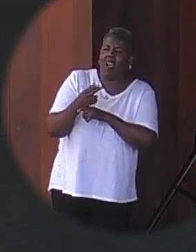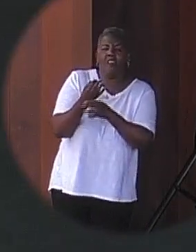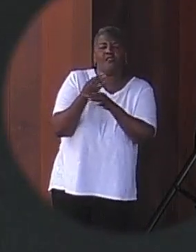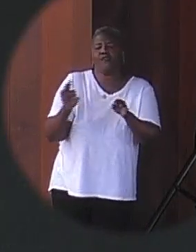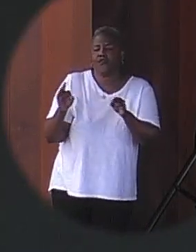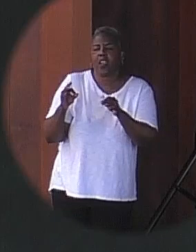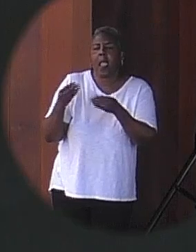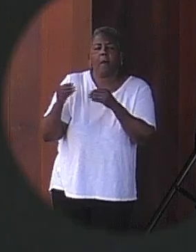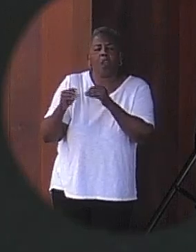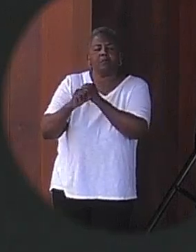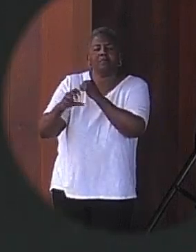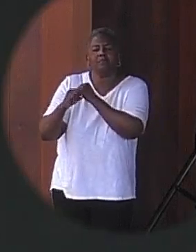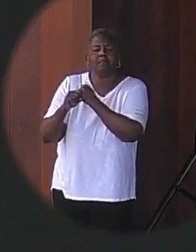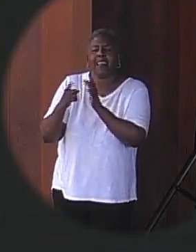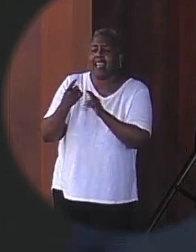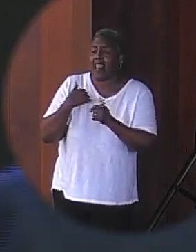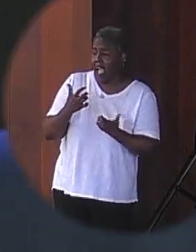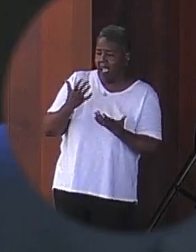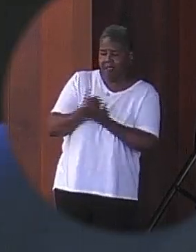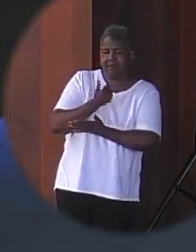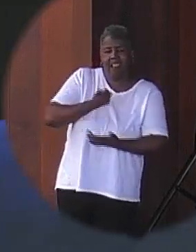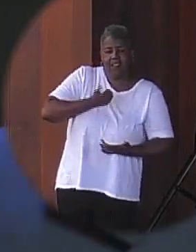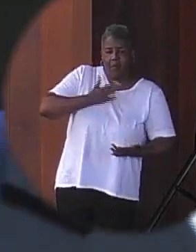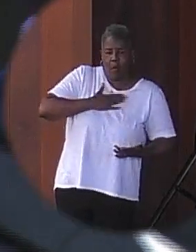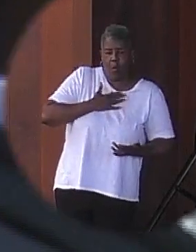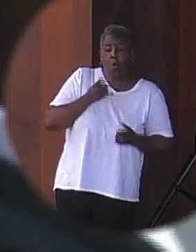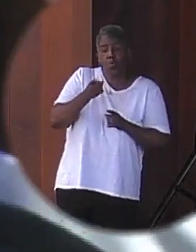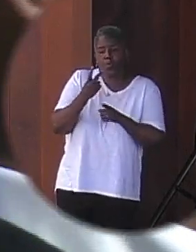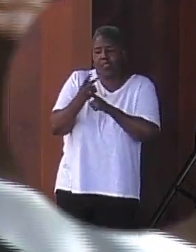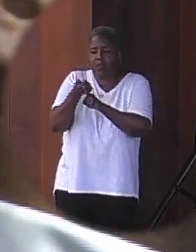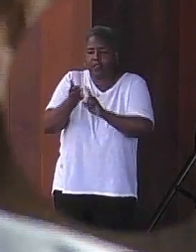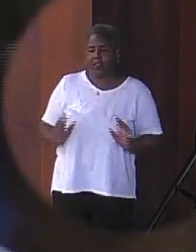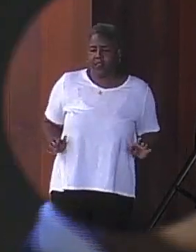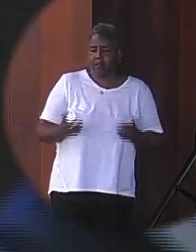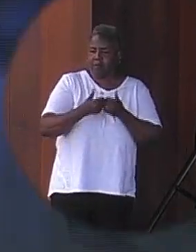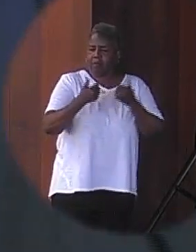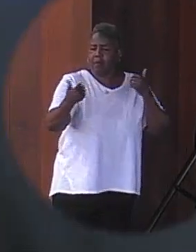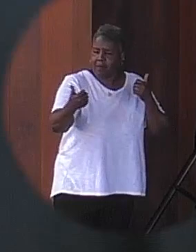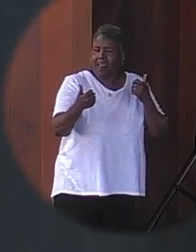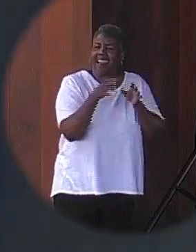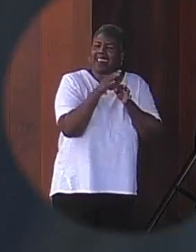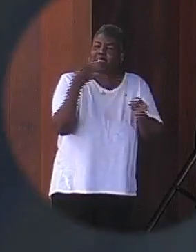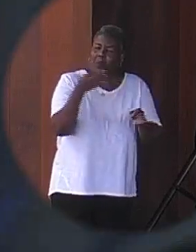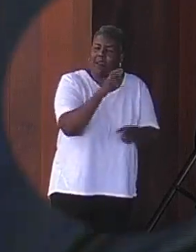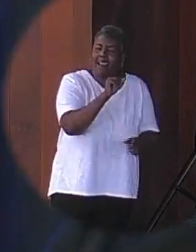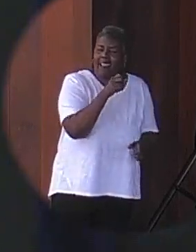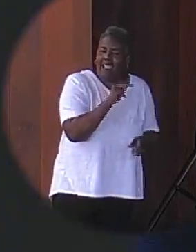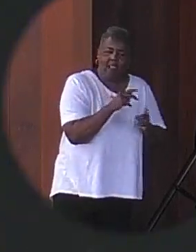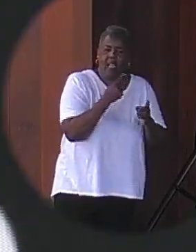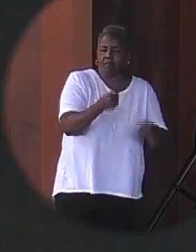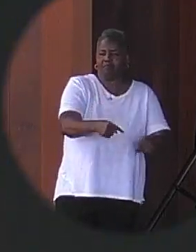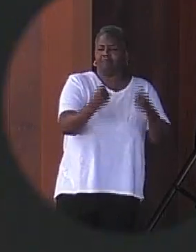market, declaring, I got mine, now you go get yours. It is the spirit of Cain that